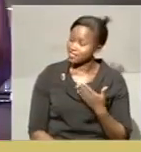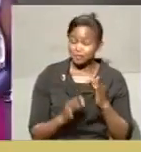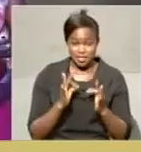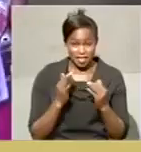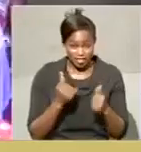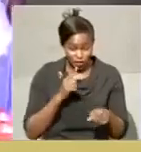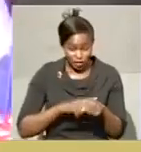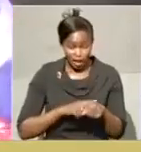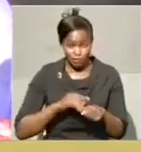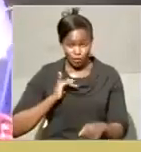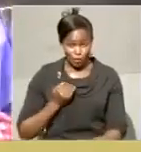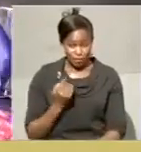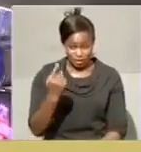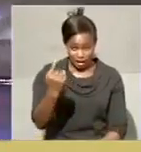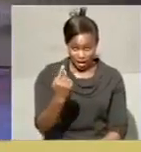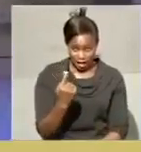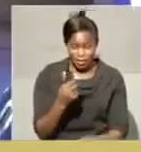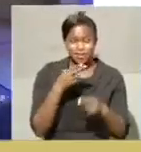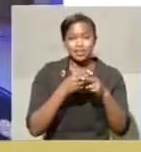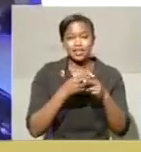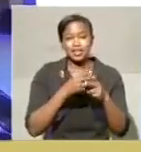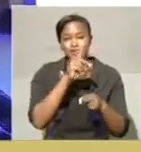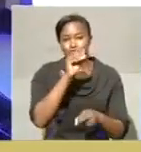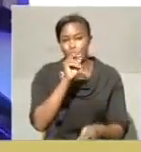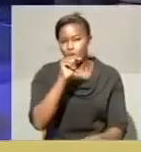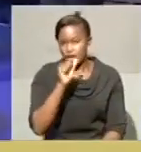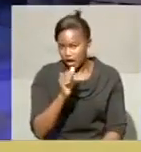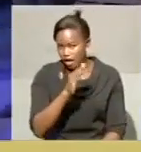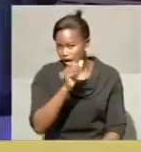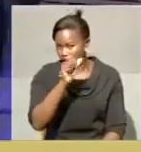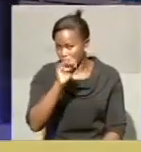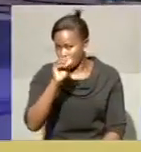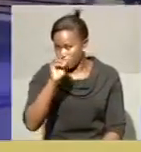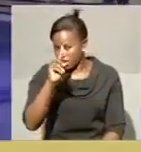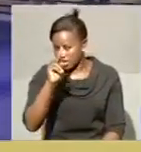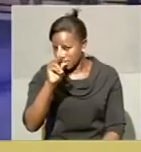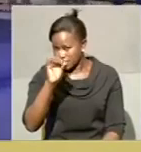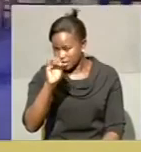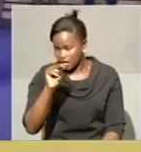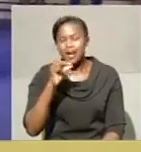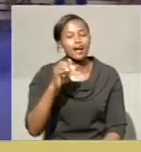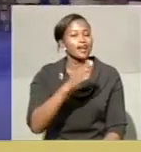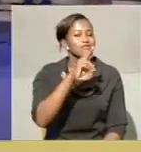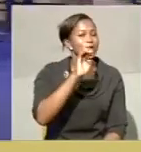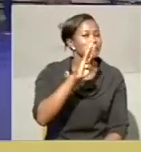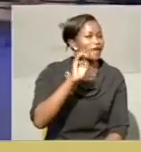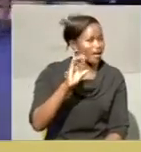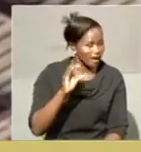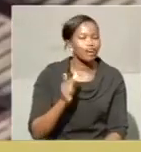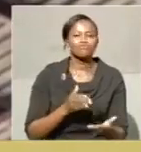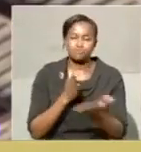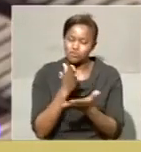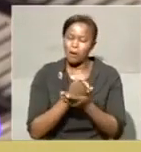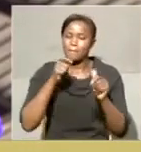And when the bride comes in the name of Rebecca Donna Amoding, it is obvious they have to go ahead and become